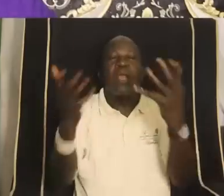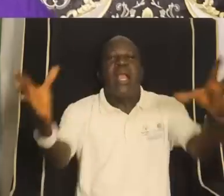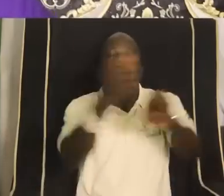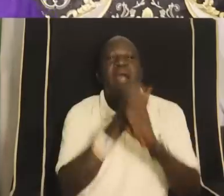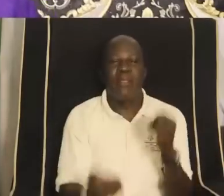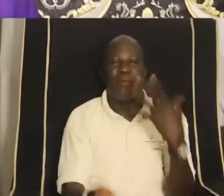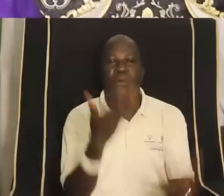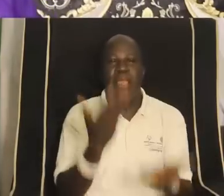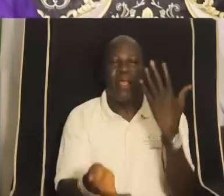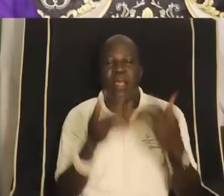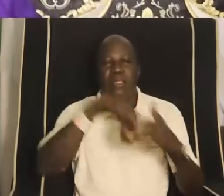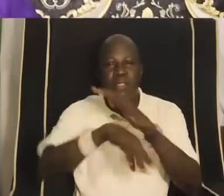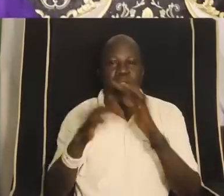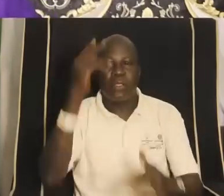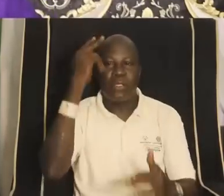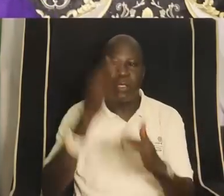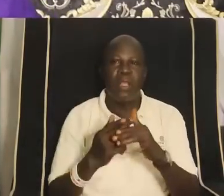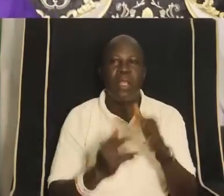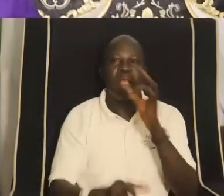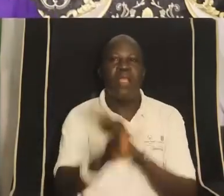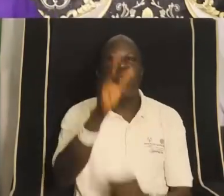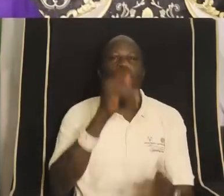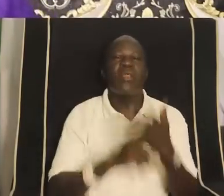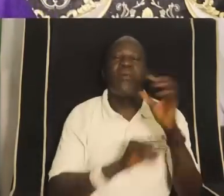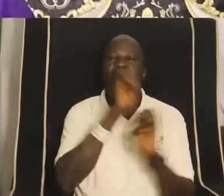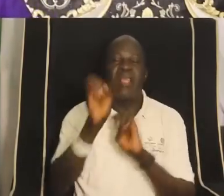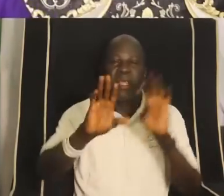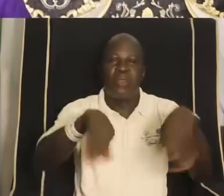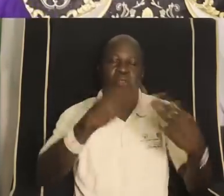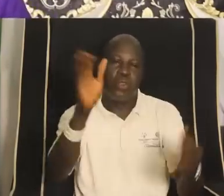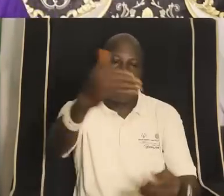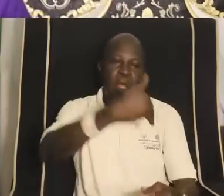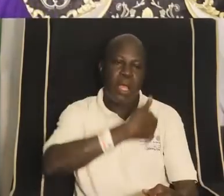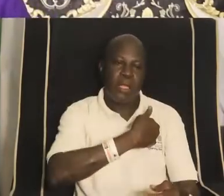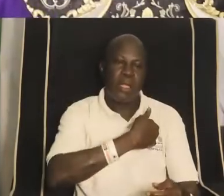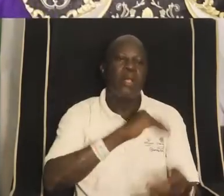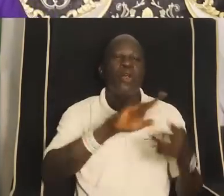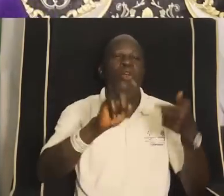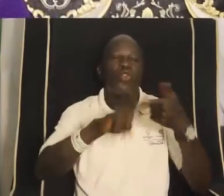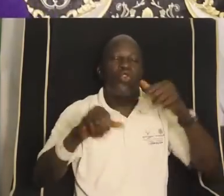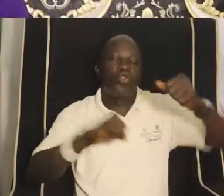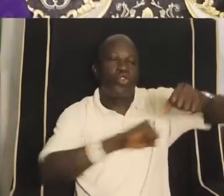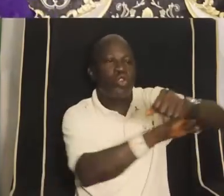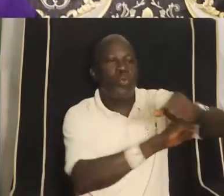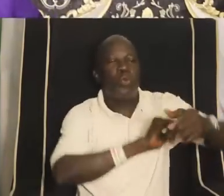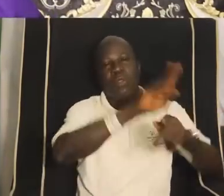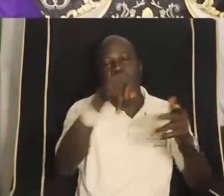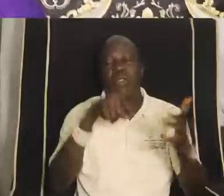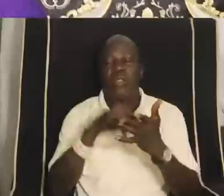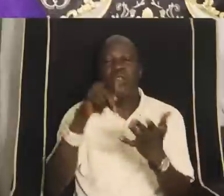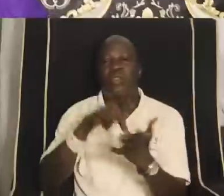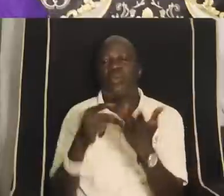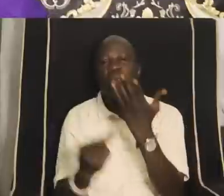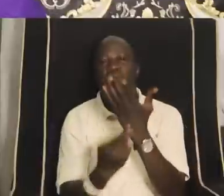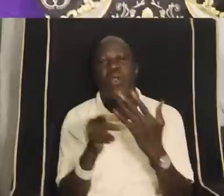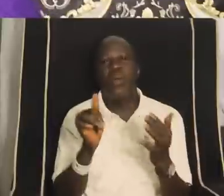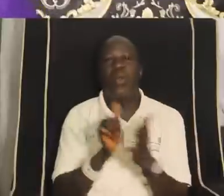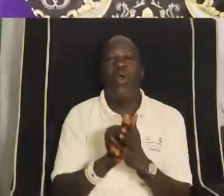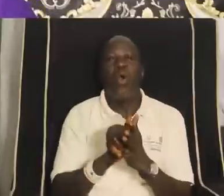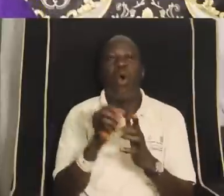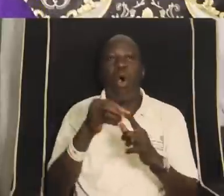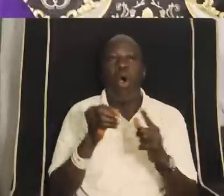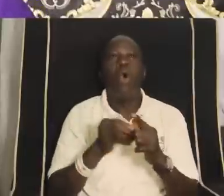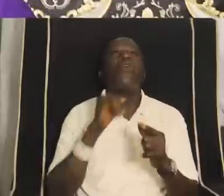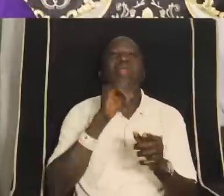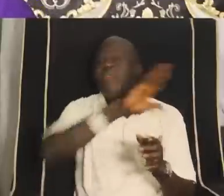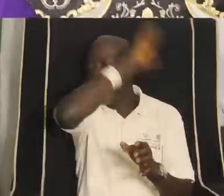loruko Jesus God find Jesus bon lo ba fi si olokan give God at least your heart to support the program o yi support this program abi o ti so